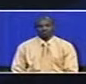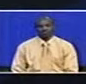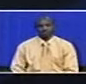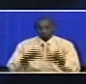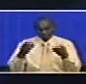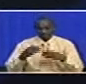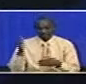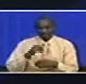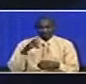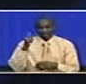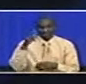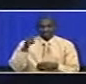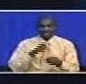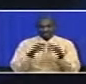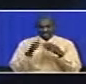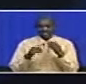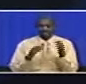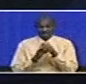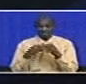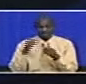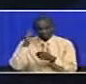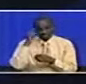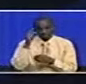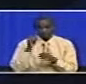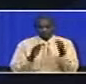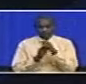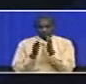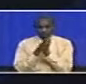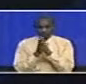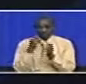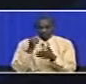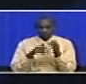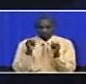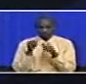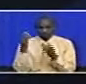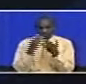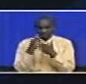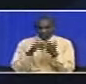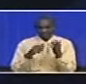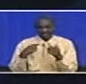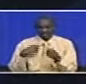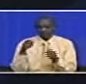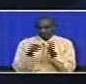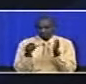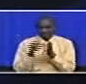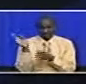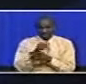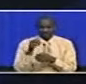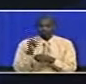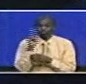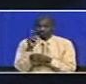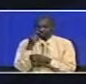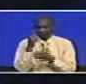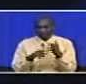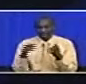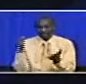Welcome back to KTN Weekend Prime, and a reminder now of our top story in our bulletin tonight, backlash has greeted President Uhuru Kenyatta's